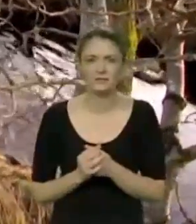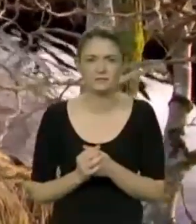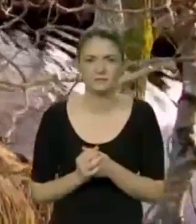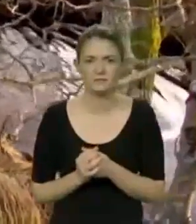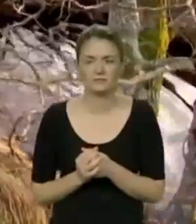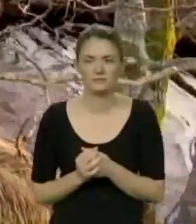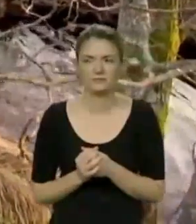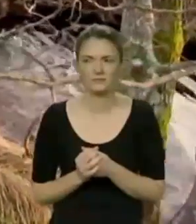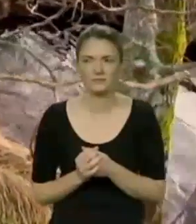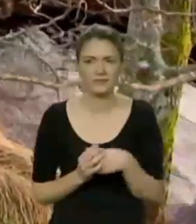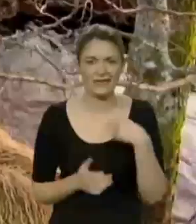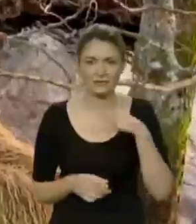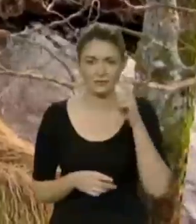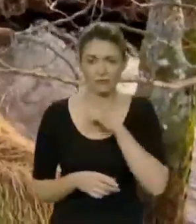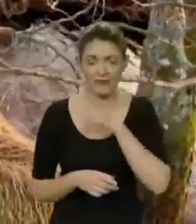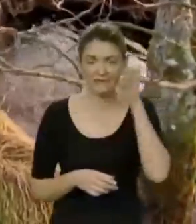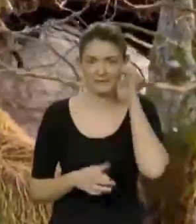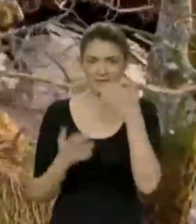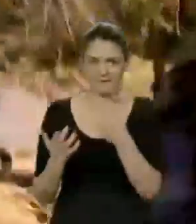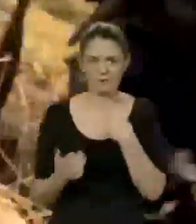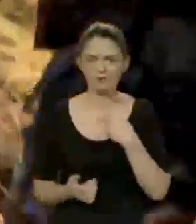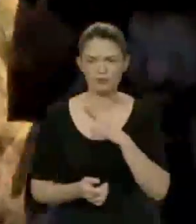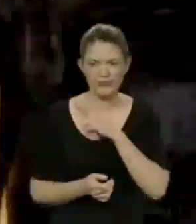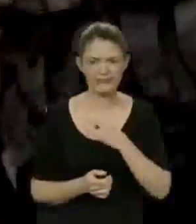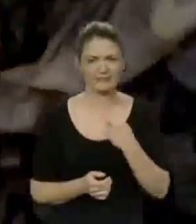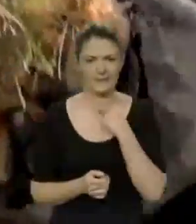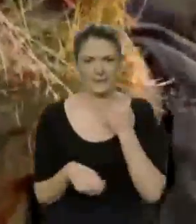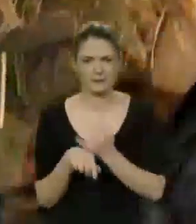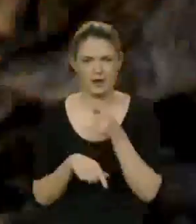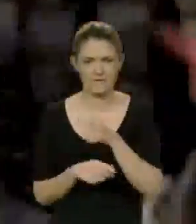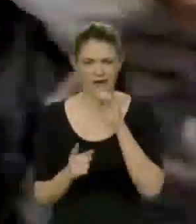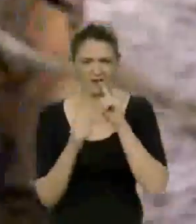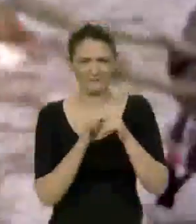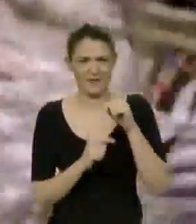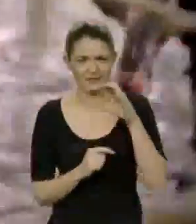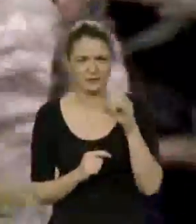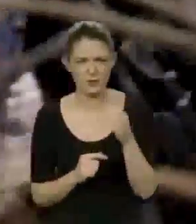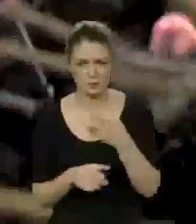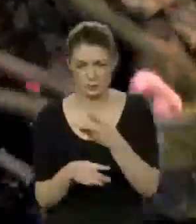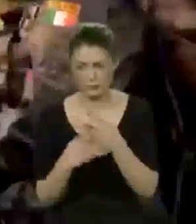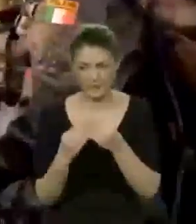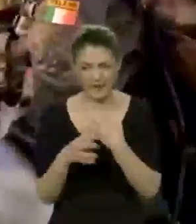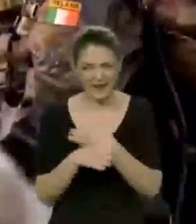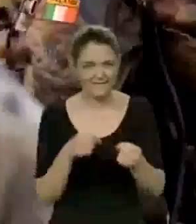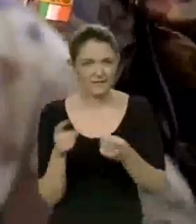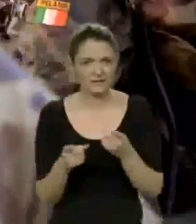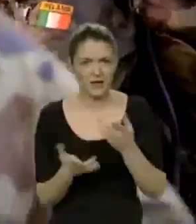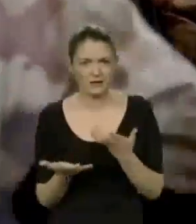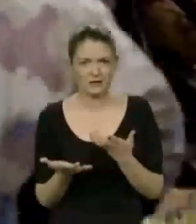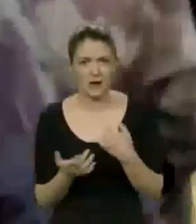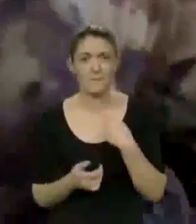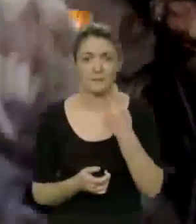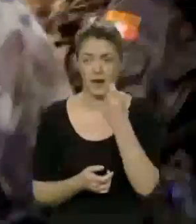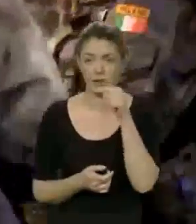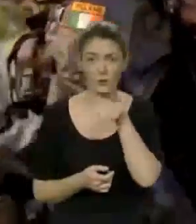Really wasn't expecting it from her. Was very disappointed in her for answering back in NCO. It's something she has never done. If I'm calling you to get up